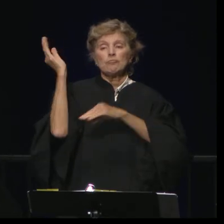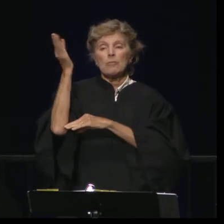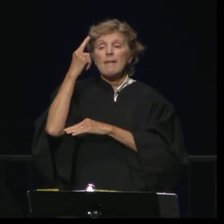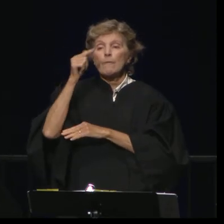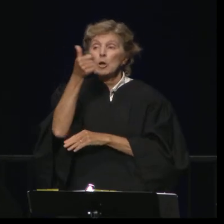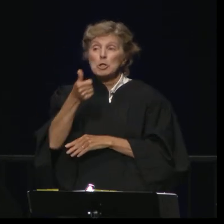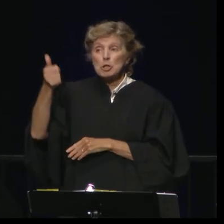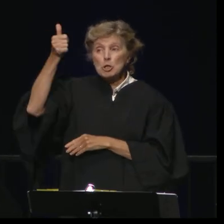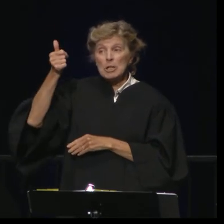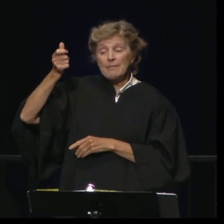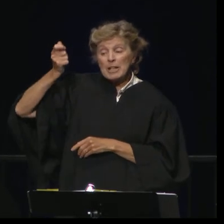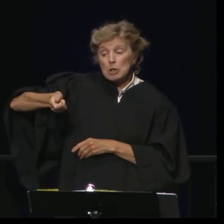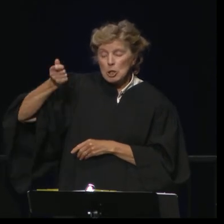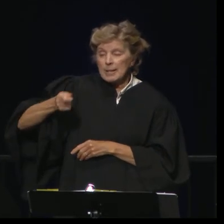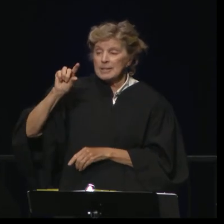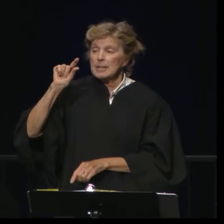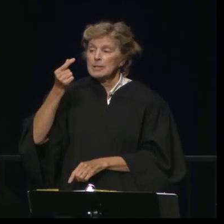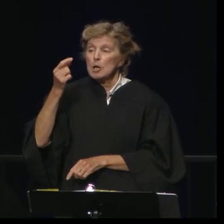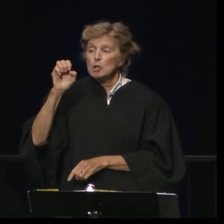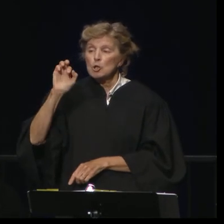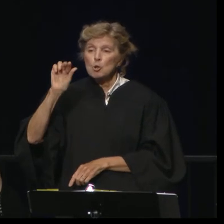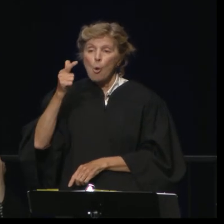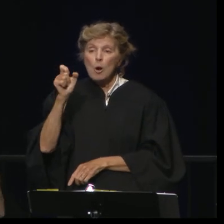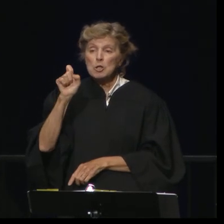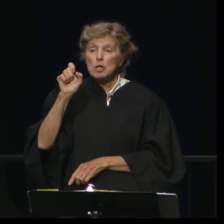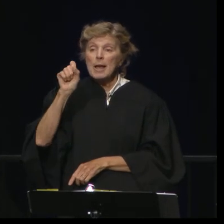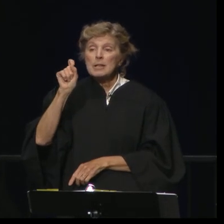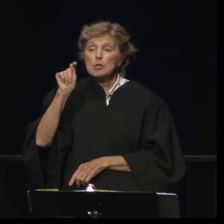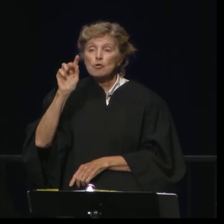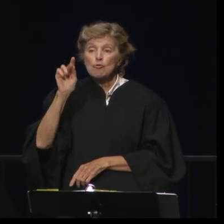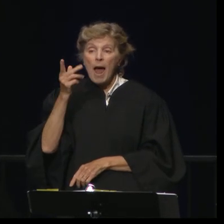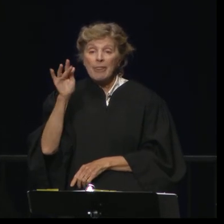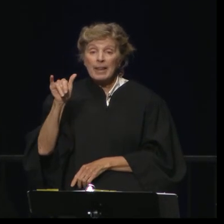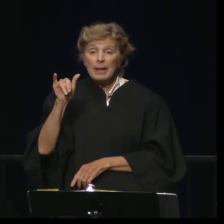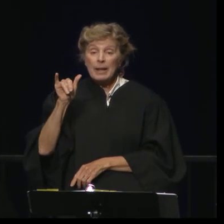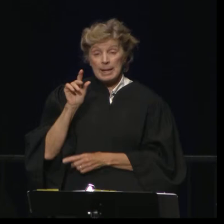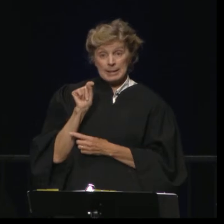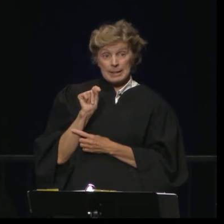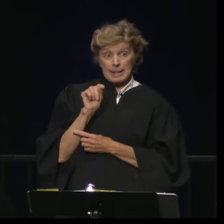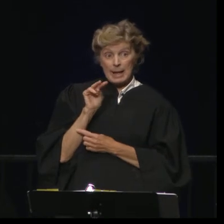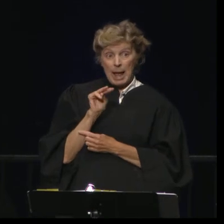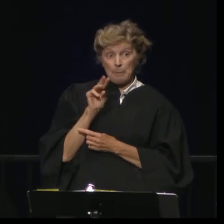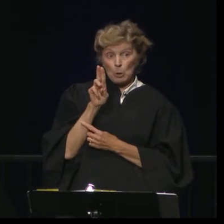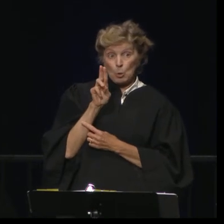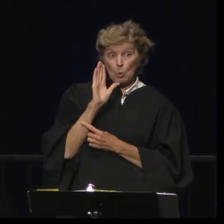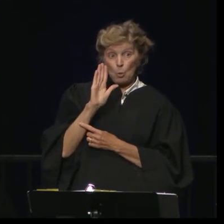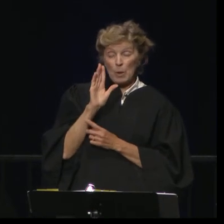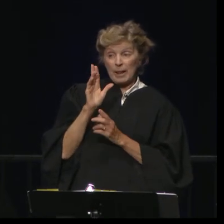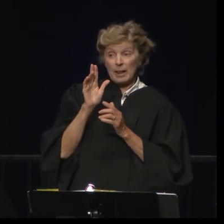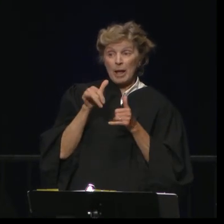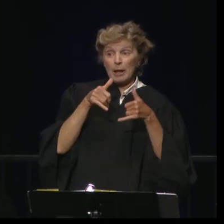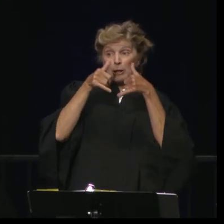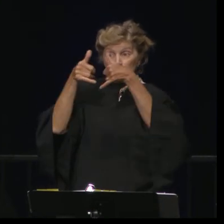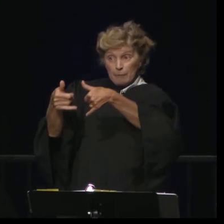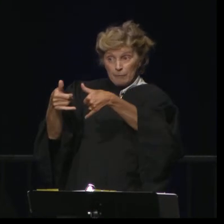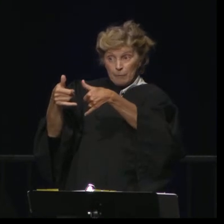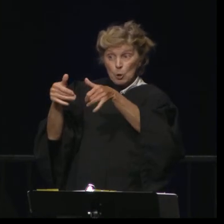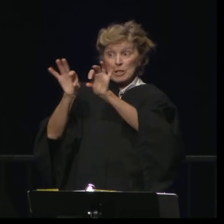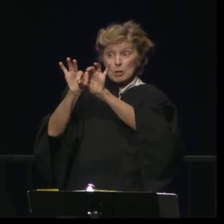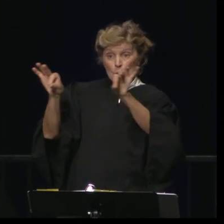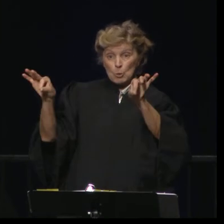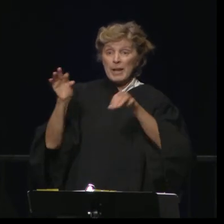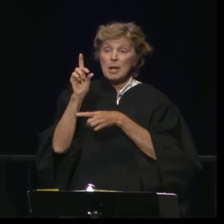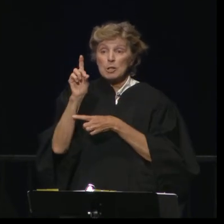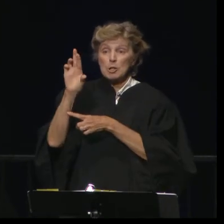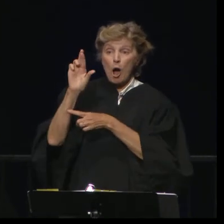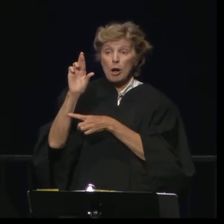Justice George Straffy, up in whom Toronto Metropolitan University is conferring the degree of